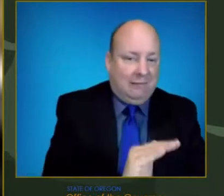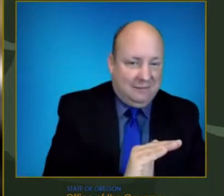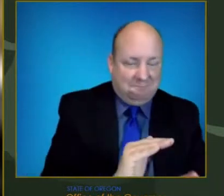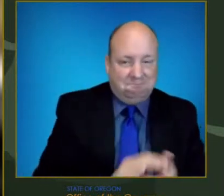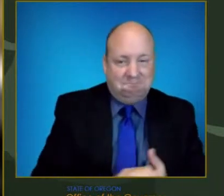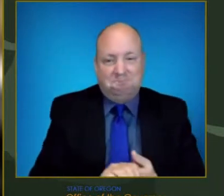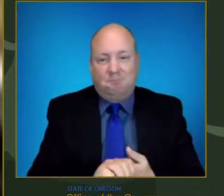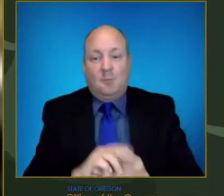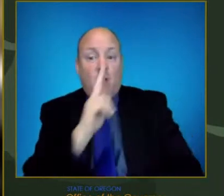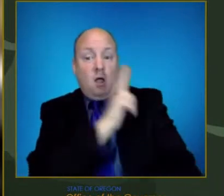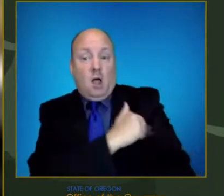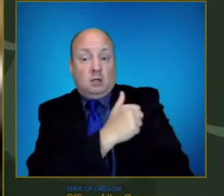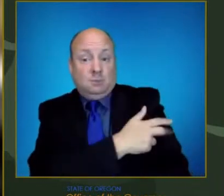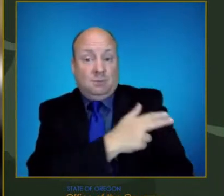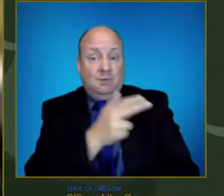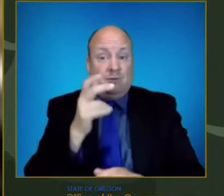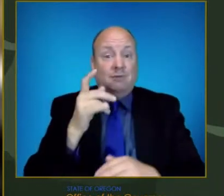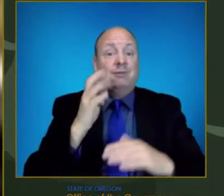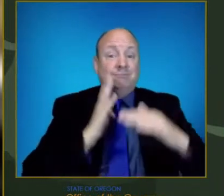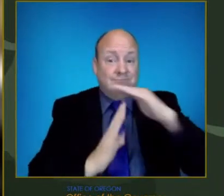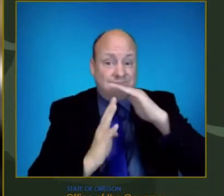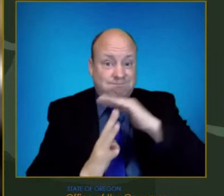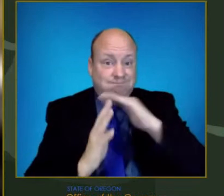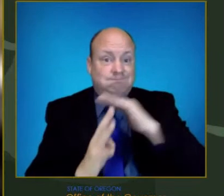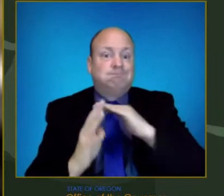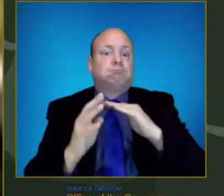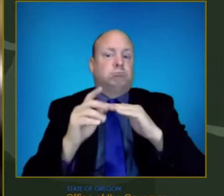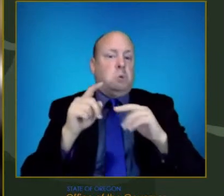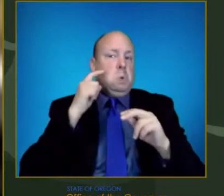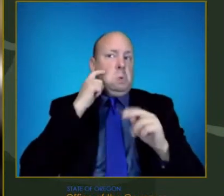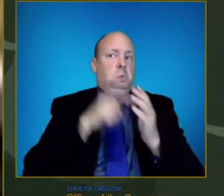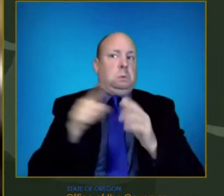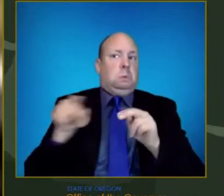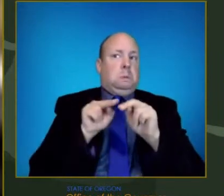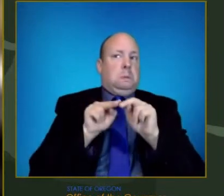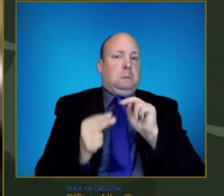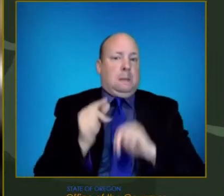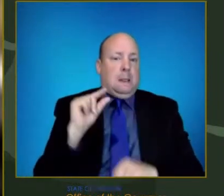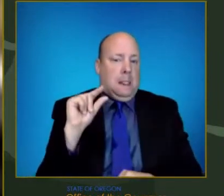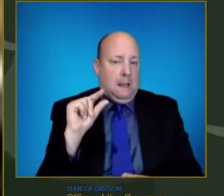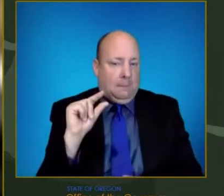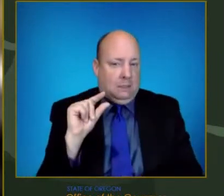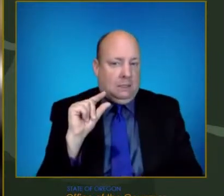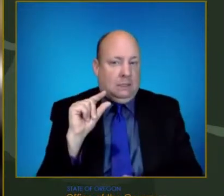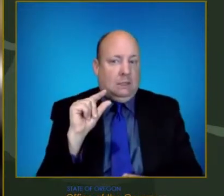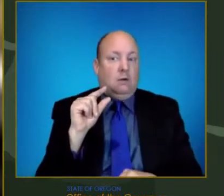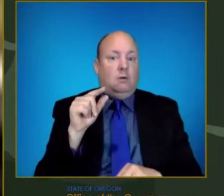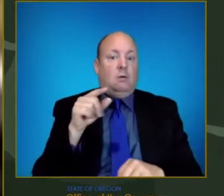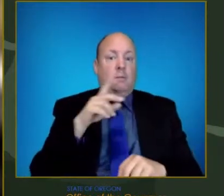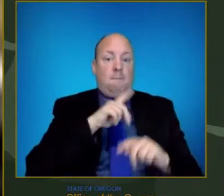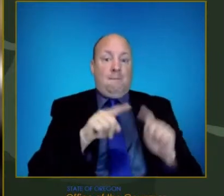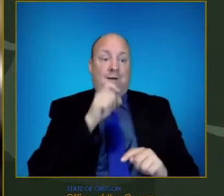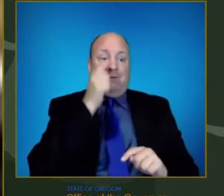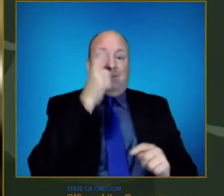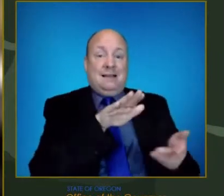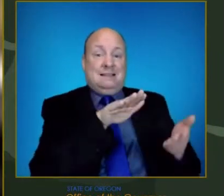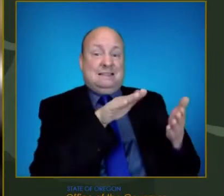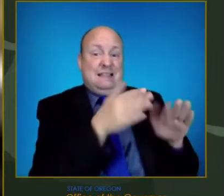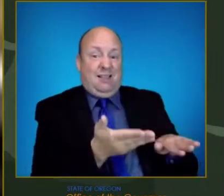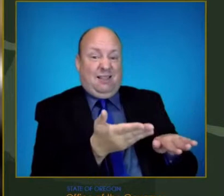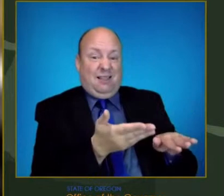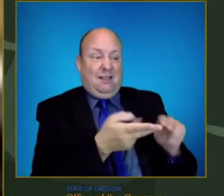hospitalizations were slightly lower than the previous week, but COVID-19 related deaths increased by 23%. From 120